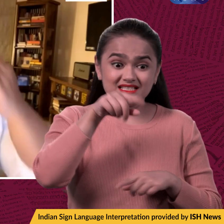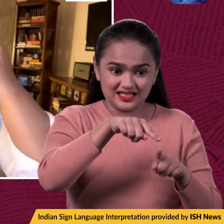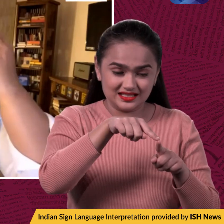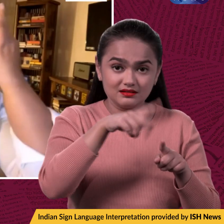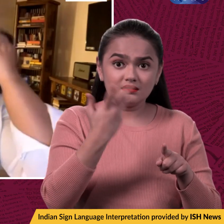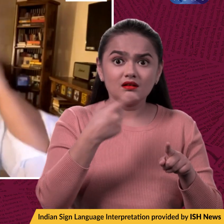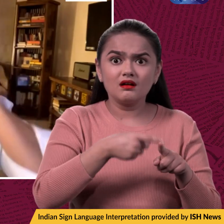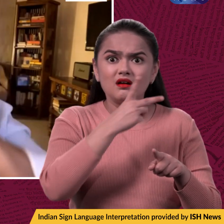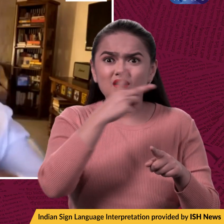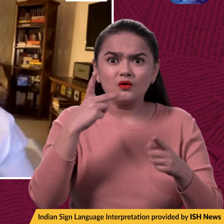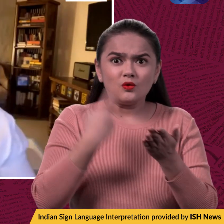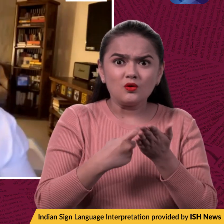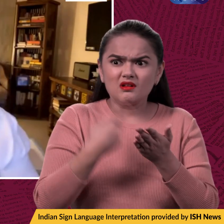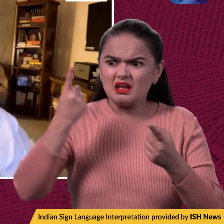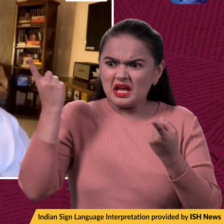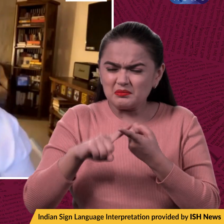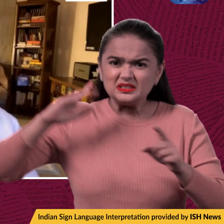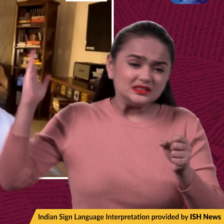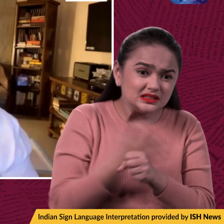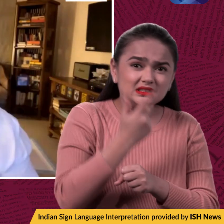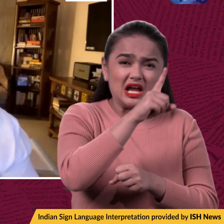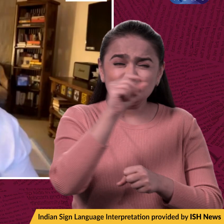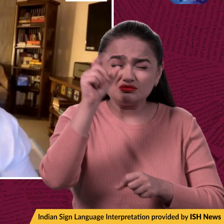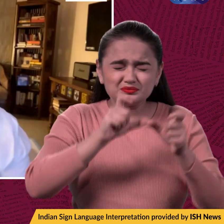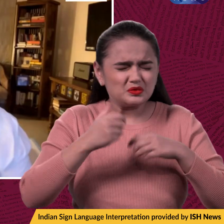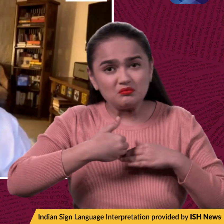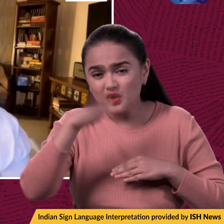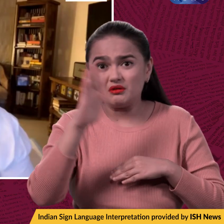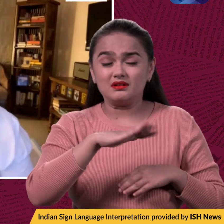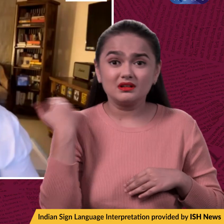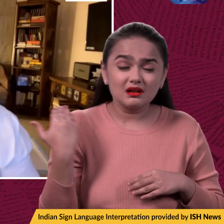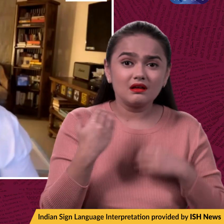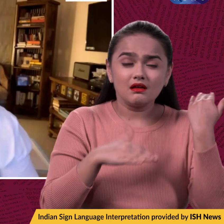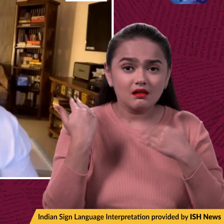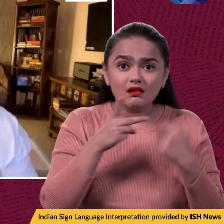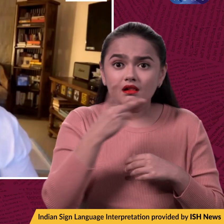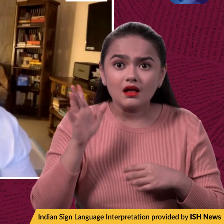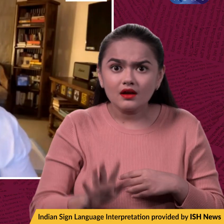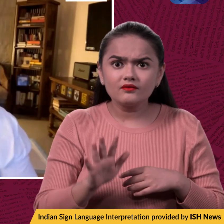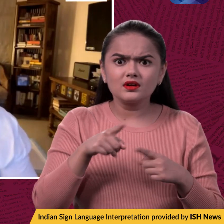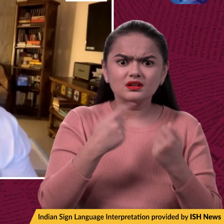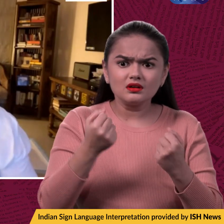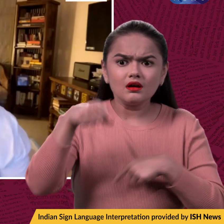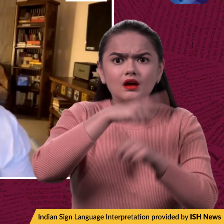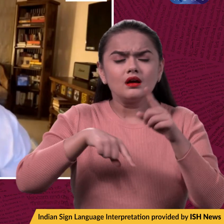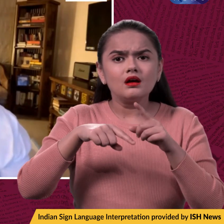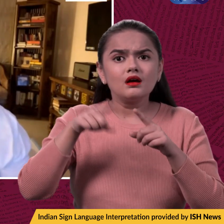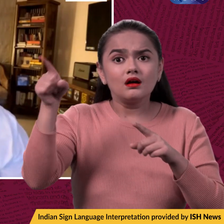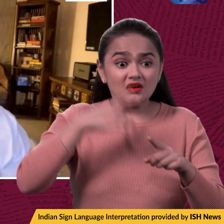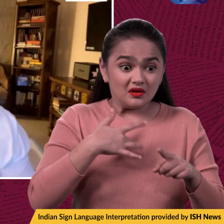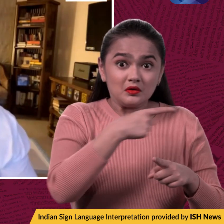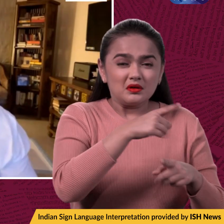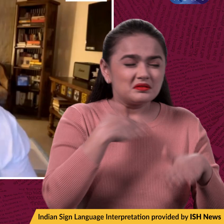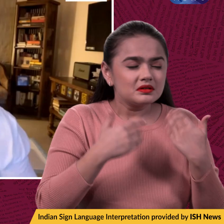a state that has no compulsions in brutally slaughtering hundreds of innocent people, restraint is not a sign of strength. It